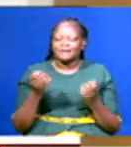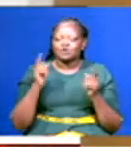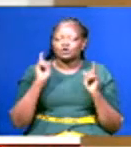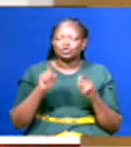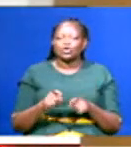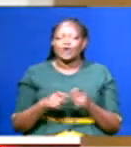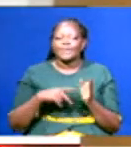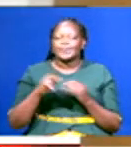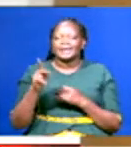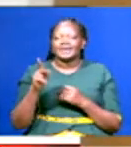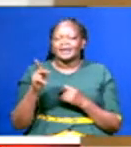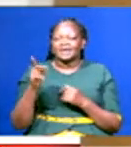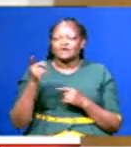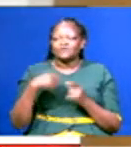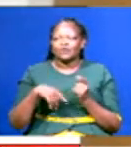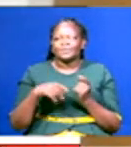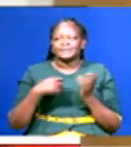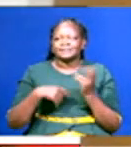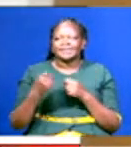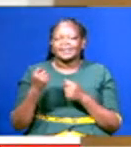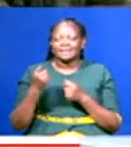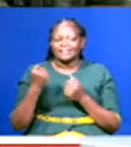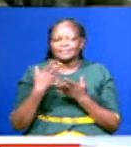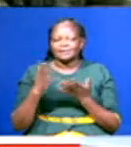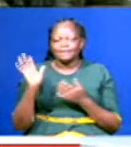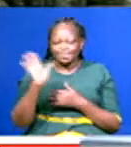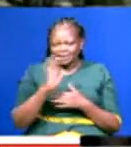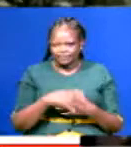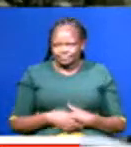remit from the sale of their products.